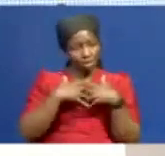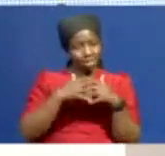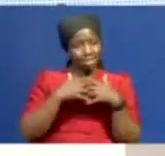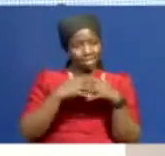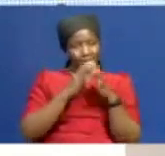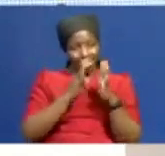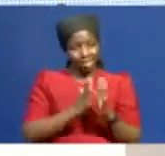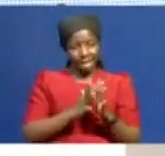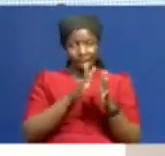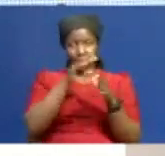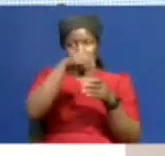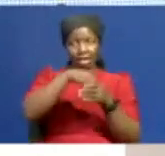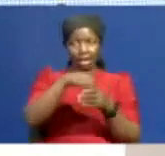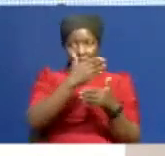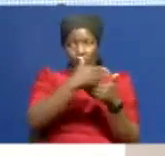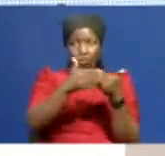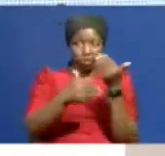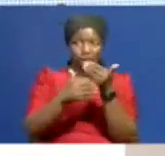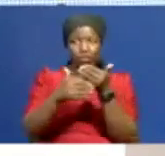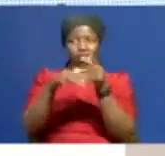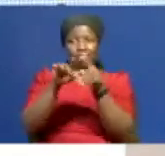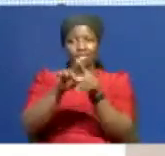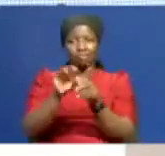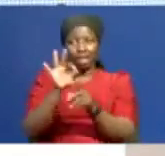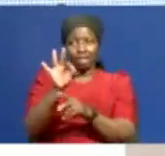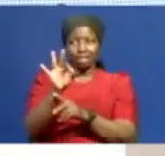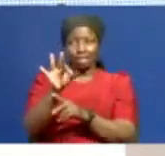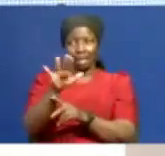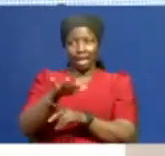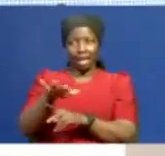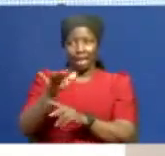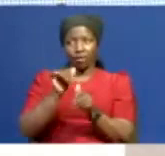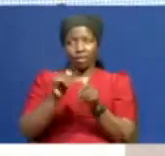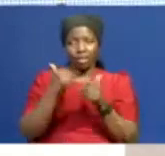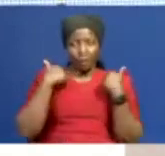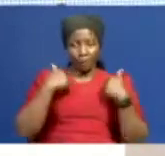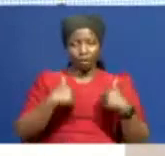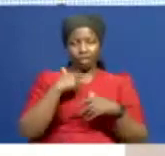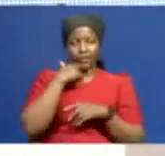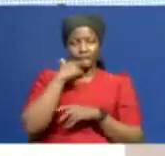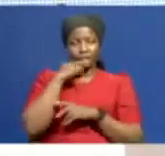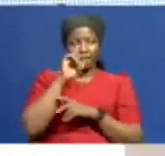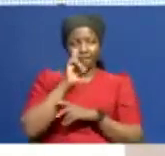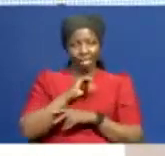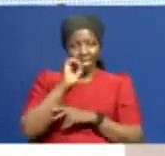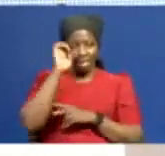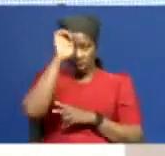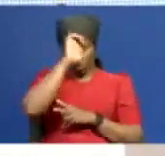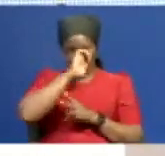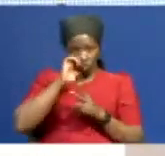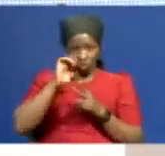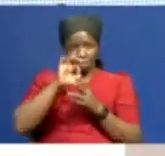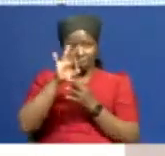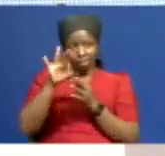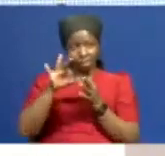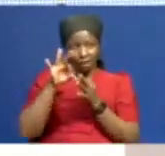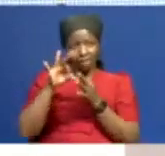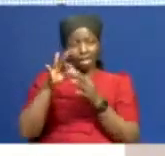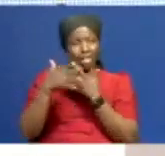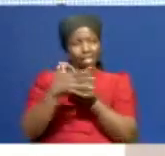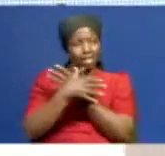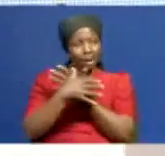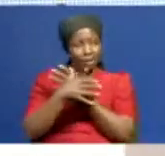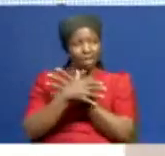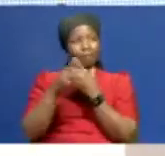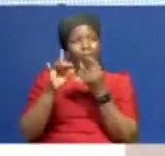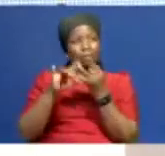in construction and in the three spaces that I mentioned, in Europe, particularly in Germany,